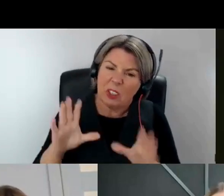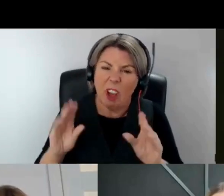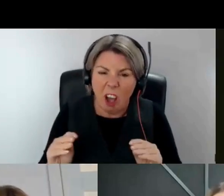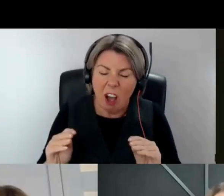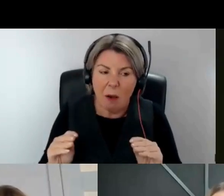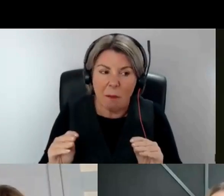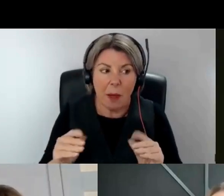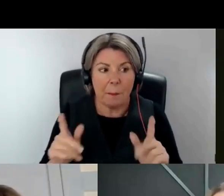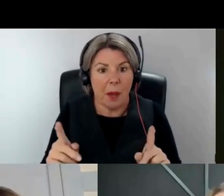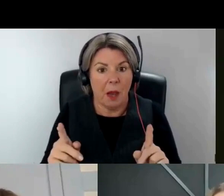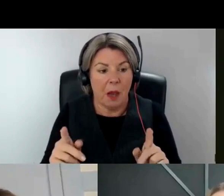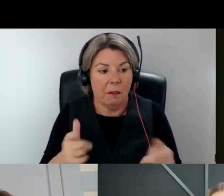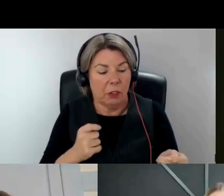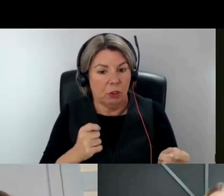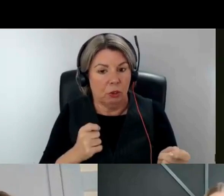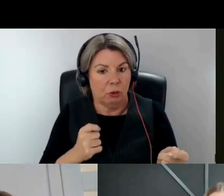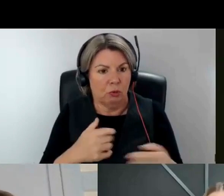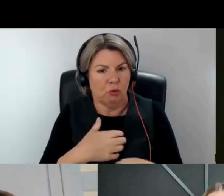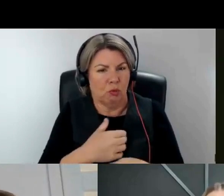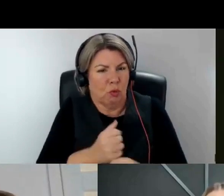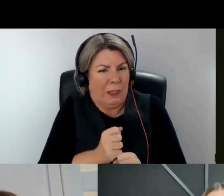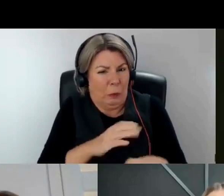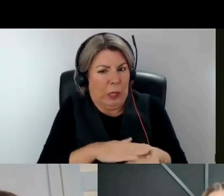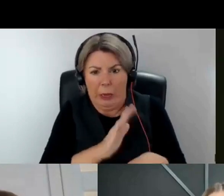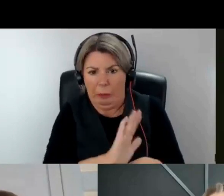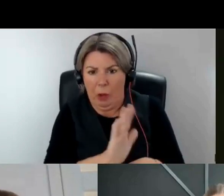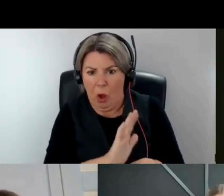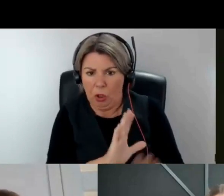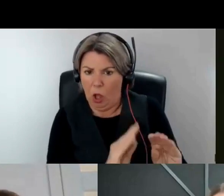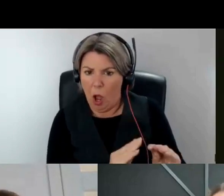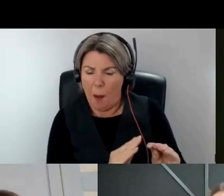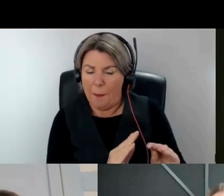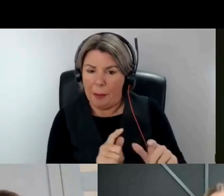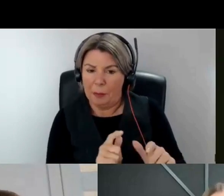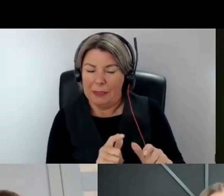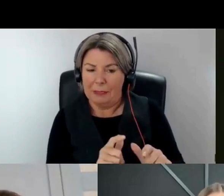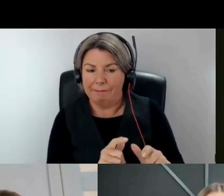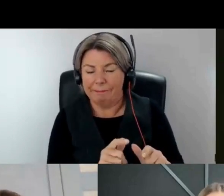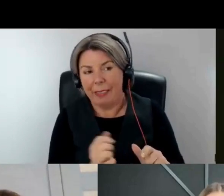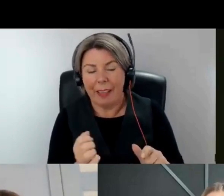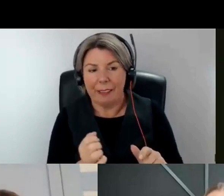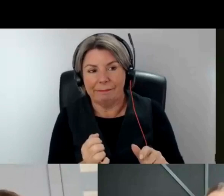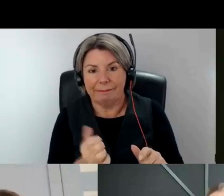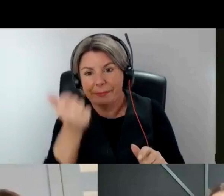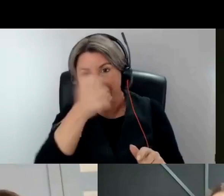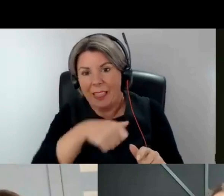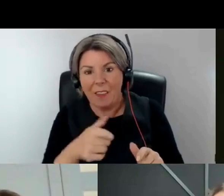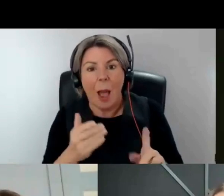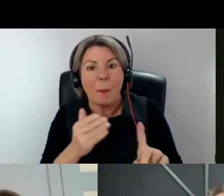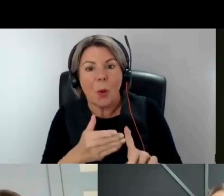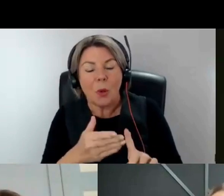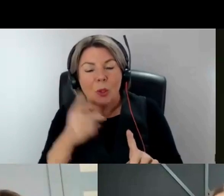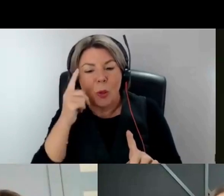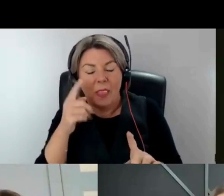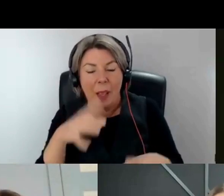very stressful time, it's maybe not a good time to come off it. I think a sensible approach, and it will vary from woman to woman, is to think